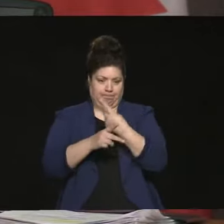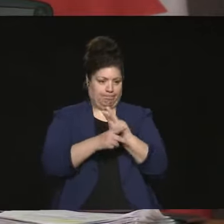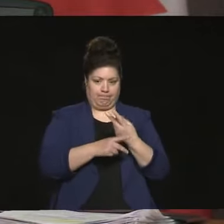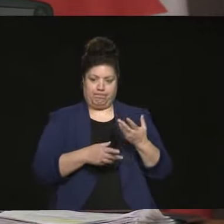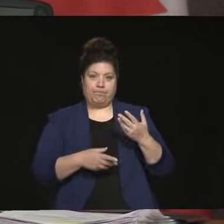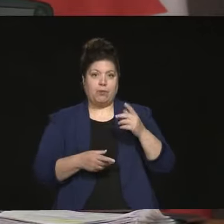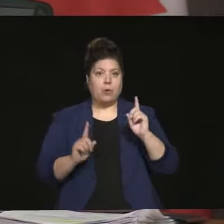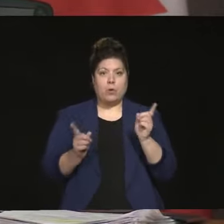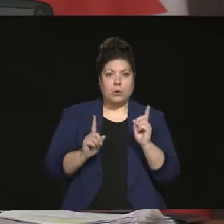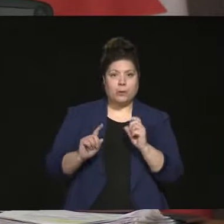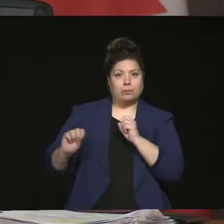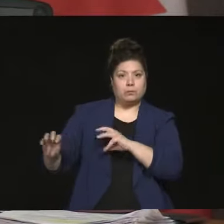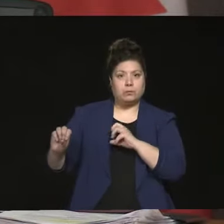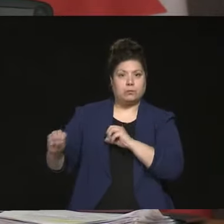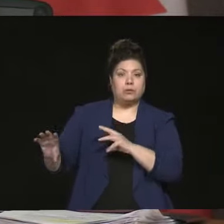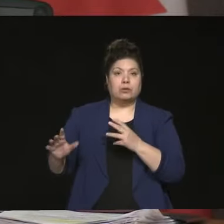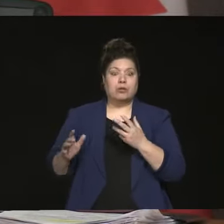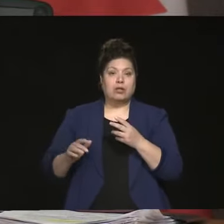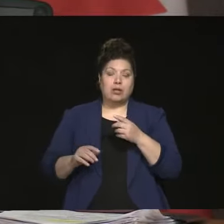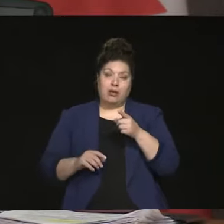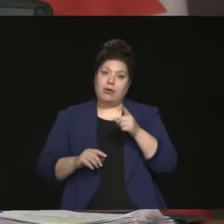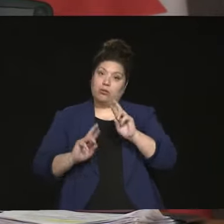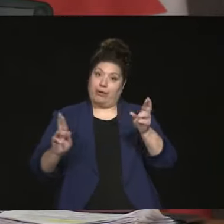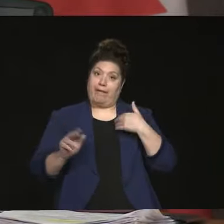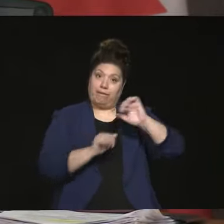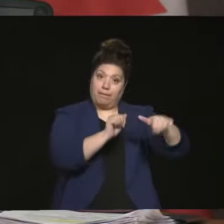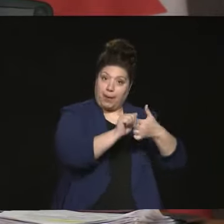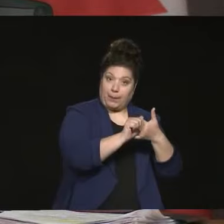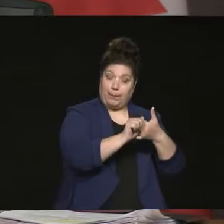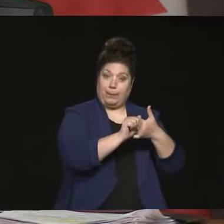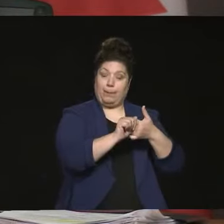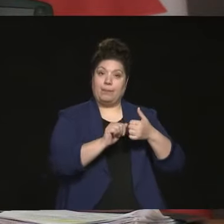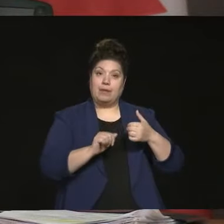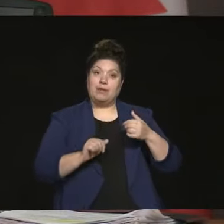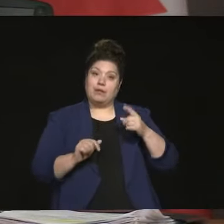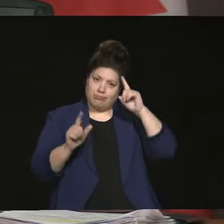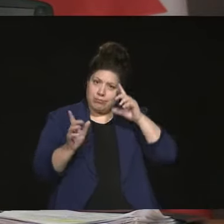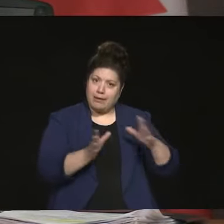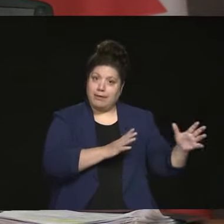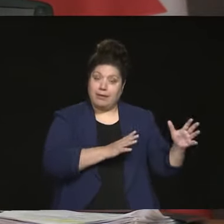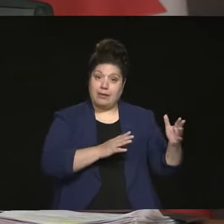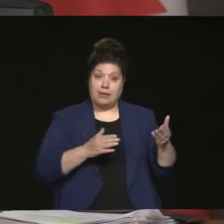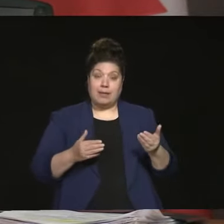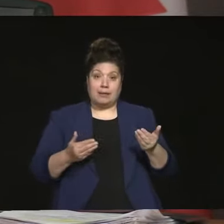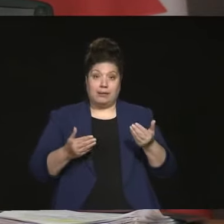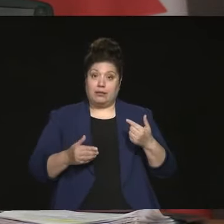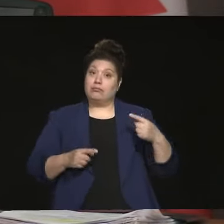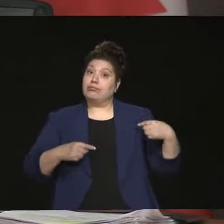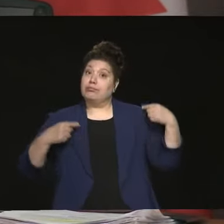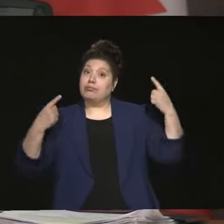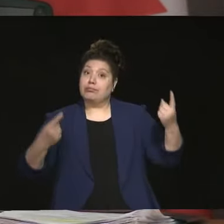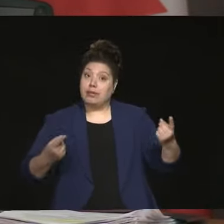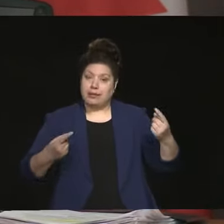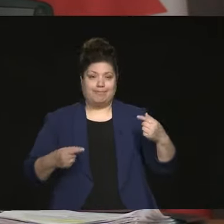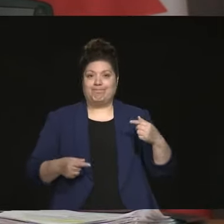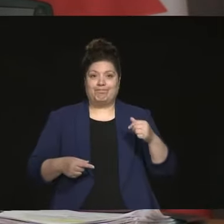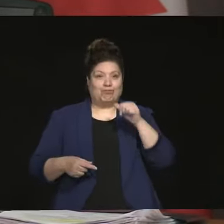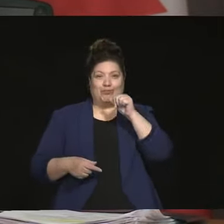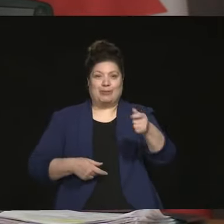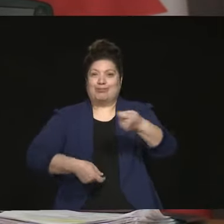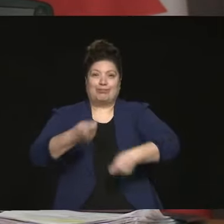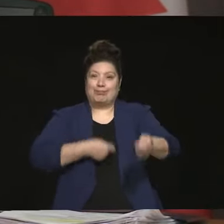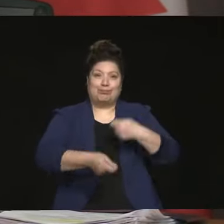the non-expired stock, but that's not necessarily a practice that had been done in the past. Right, that